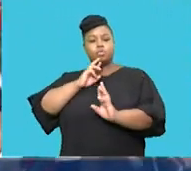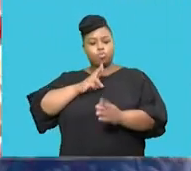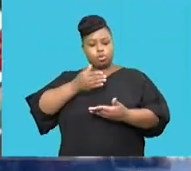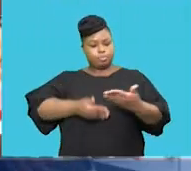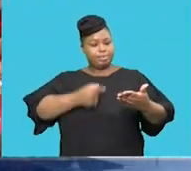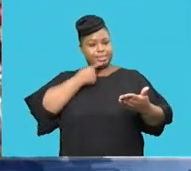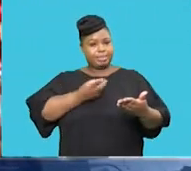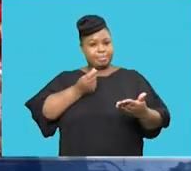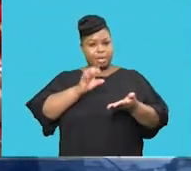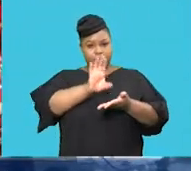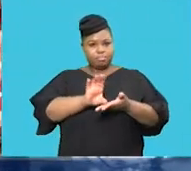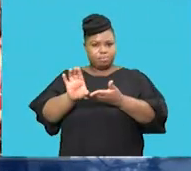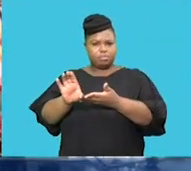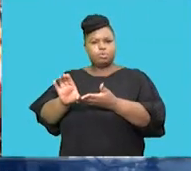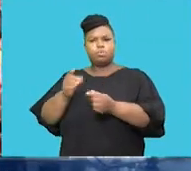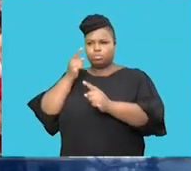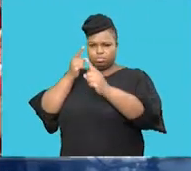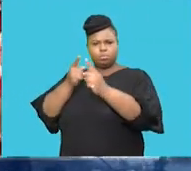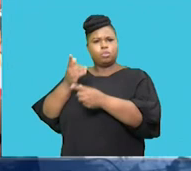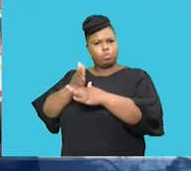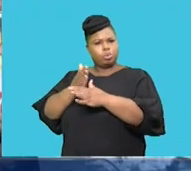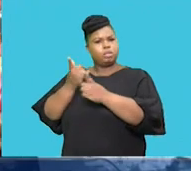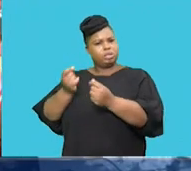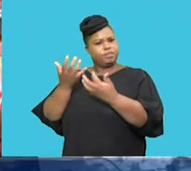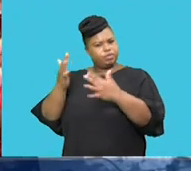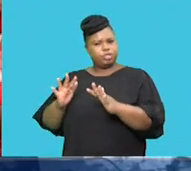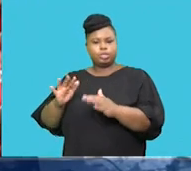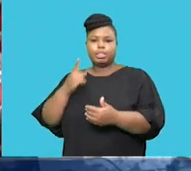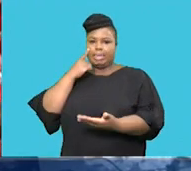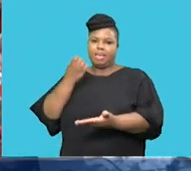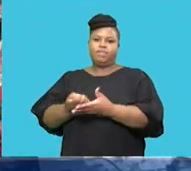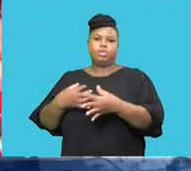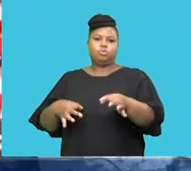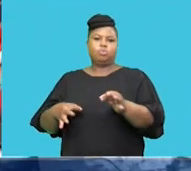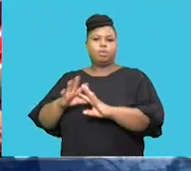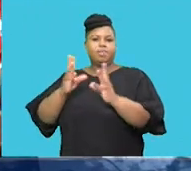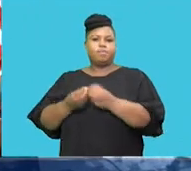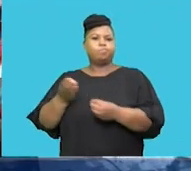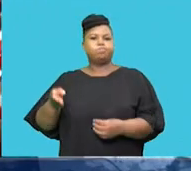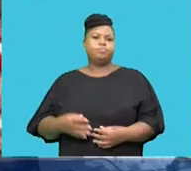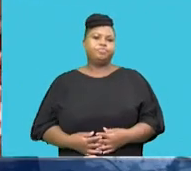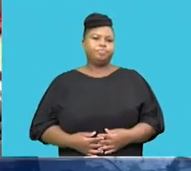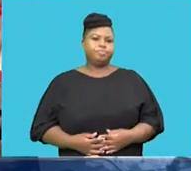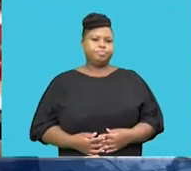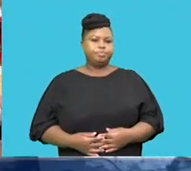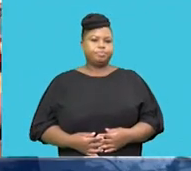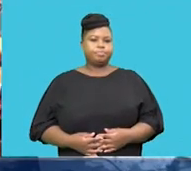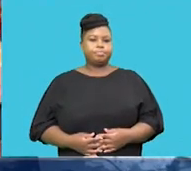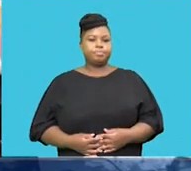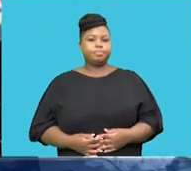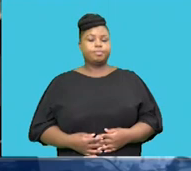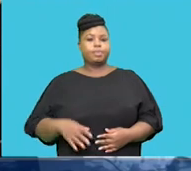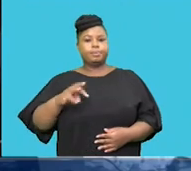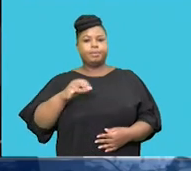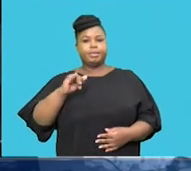e kadingweng e phethile tshebetso ya kago mo le bopaki ba ditokomane bo leng teng. Letona Maile o